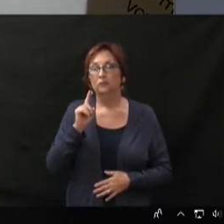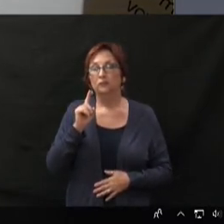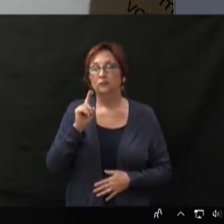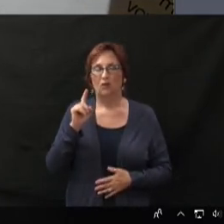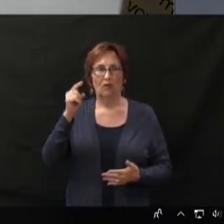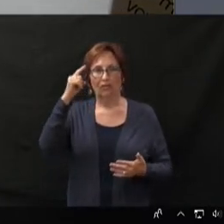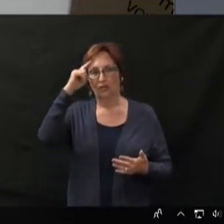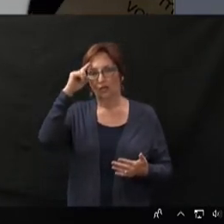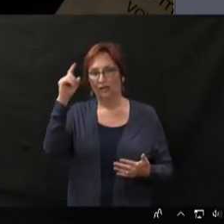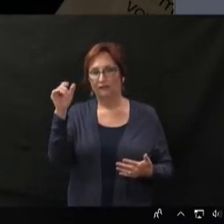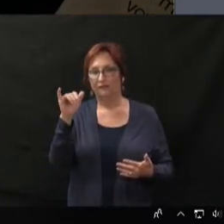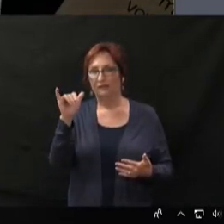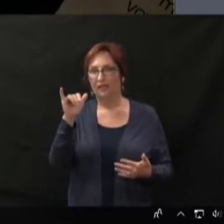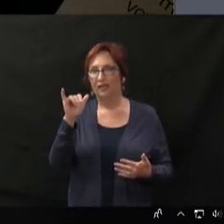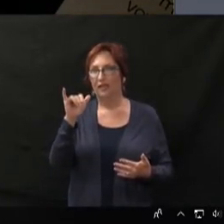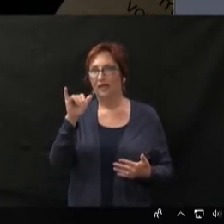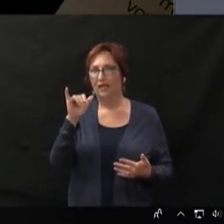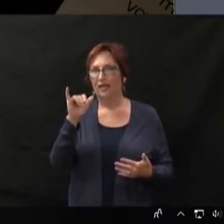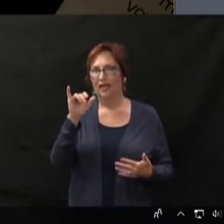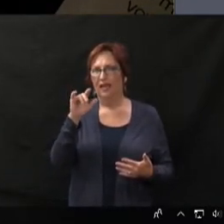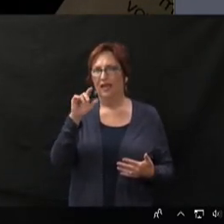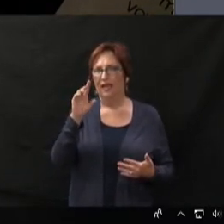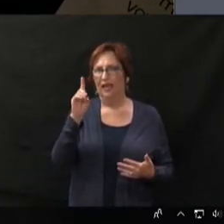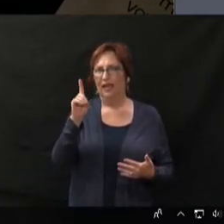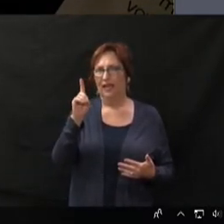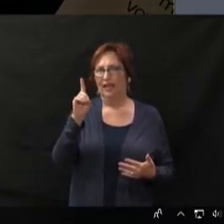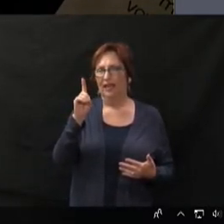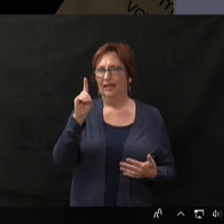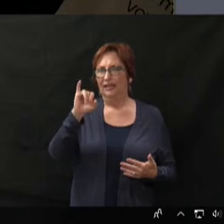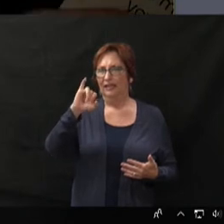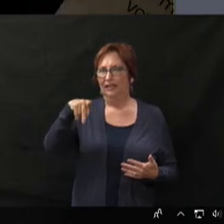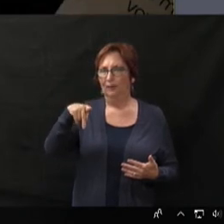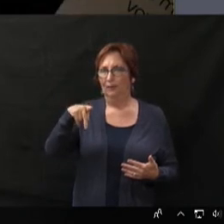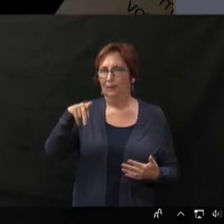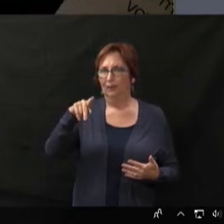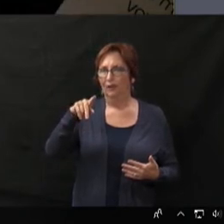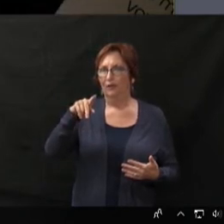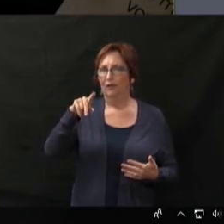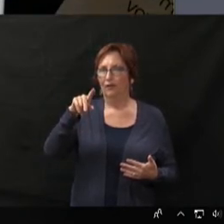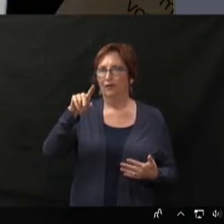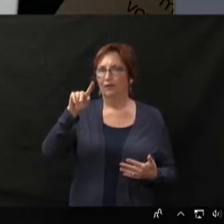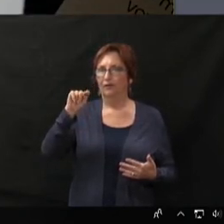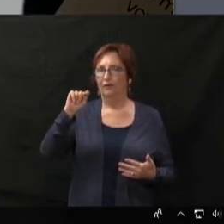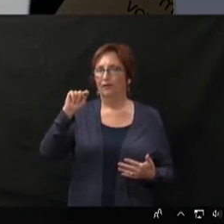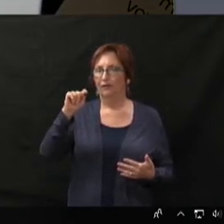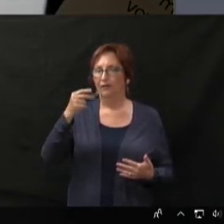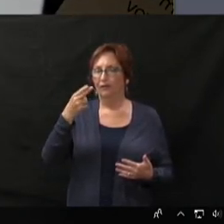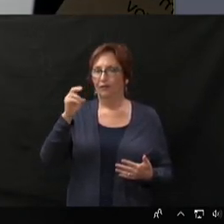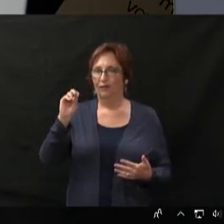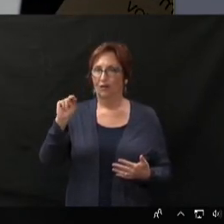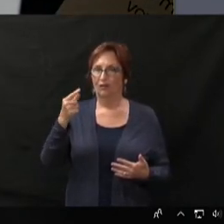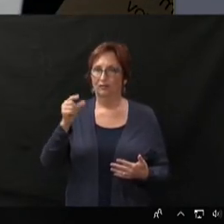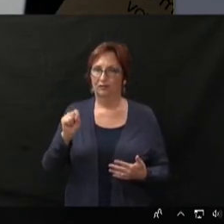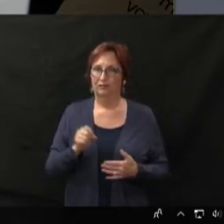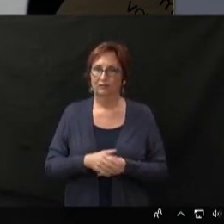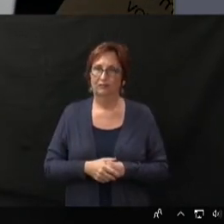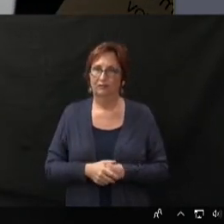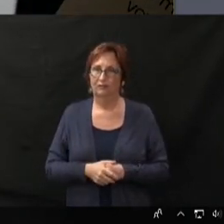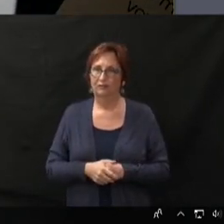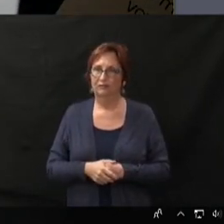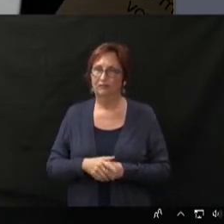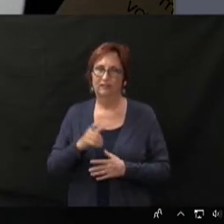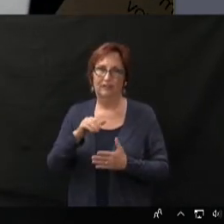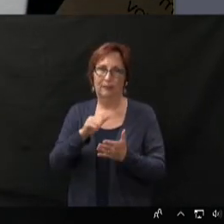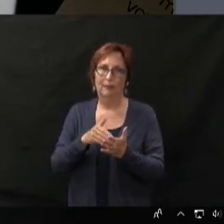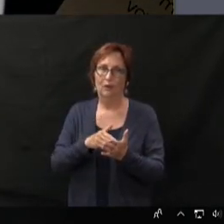considered to be diphthongs, which is really cool because it has a PH, TH in the middle. And I tell the